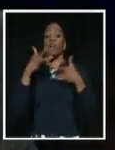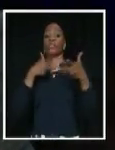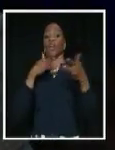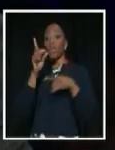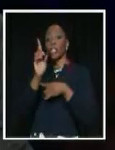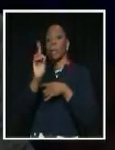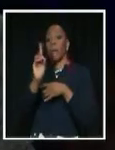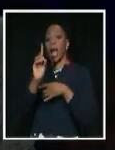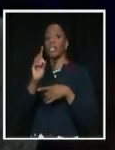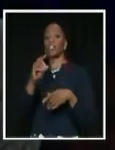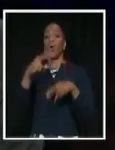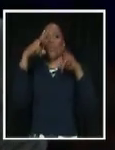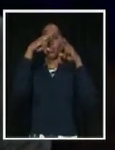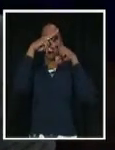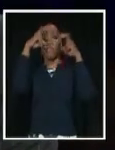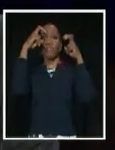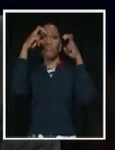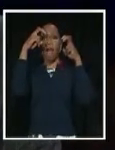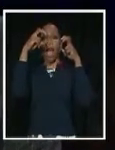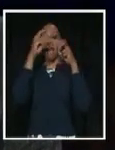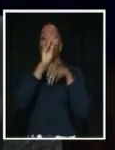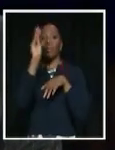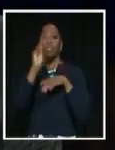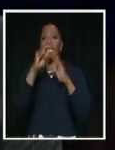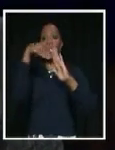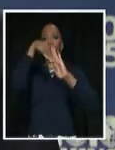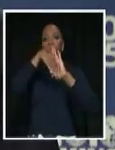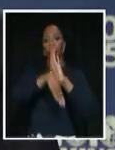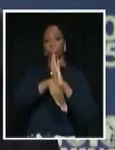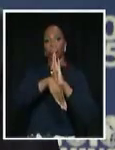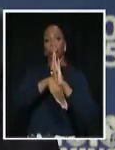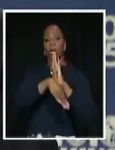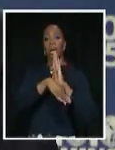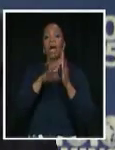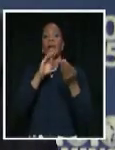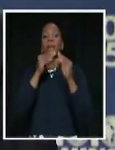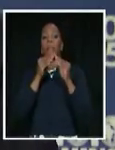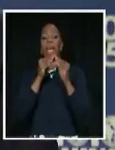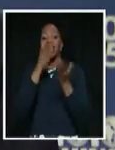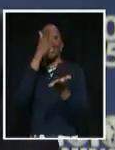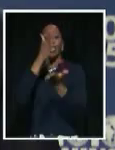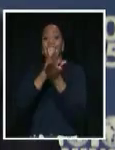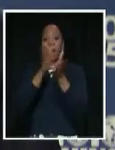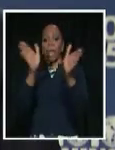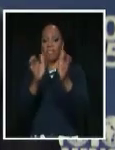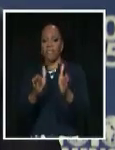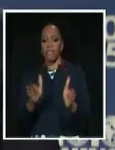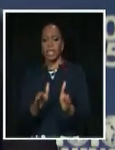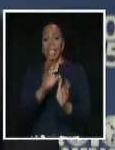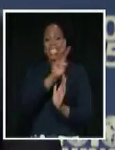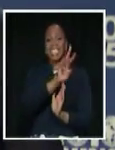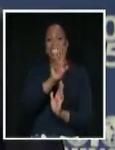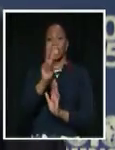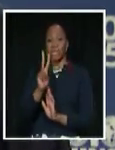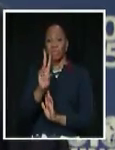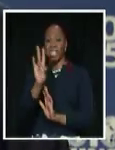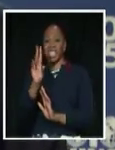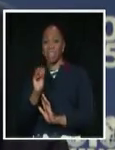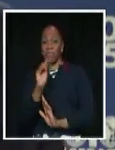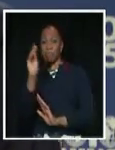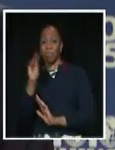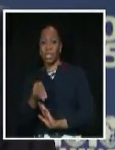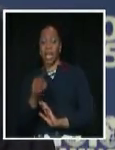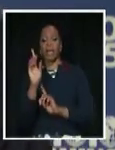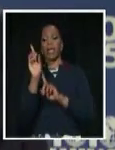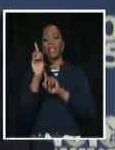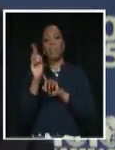keeping the crime rate down than reforming stop and frisk. 62 to 30%. What do you say to that? New polling showed a couple of